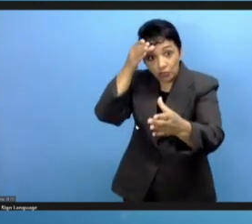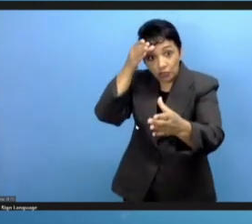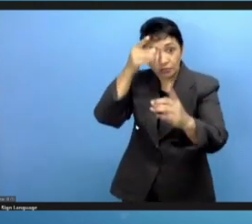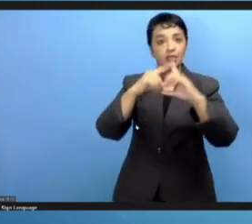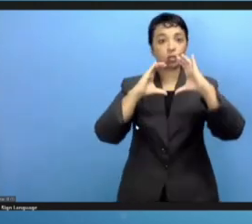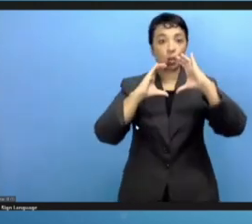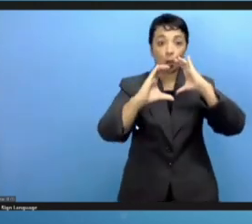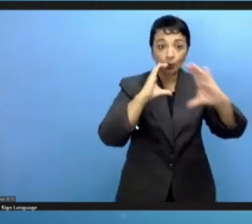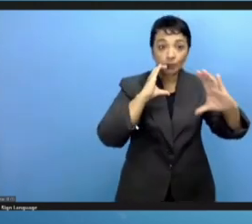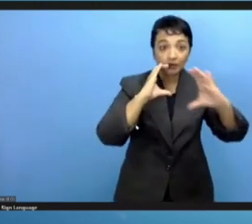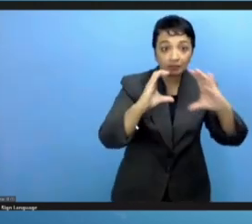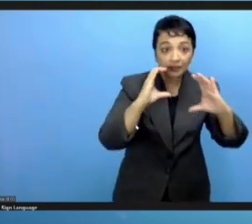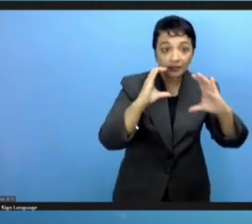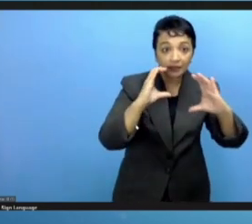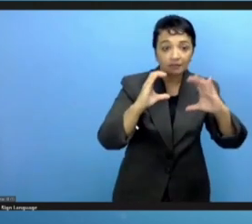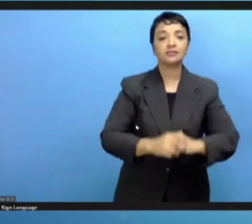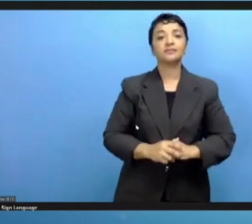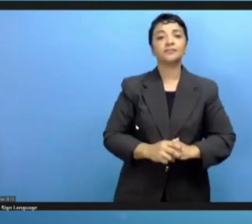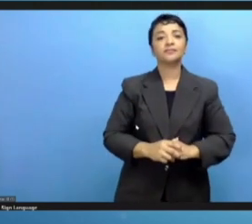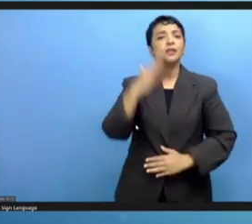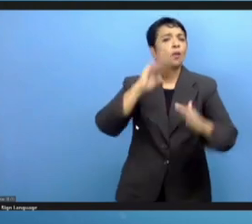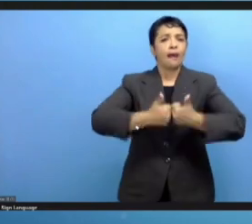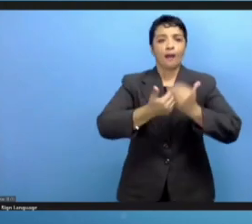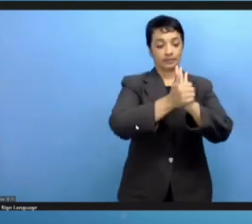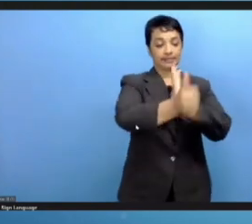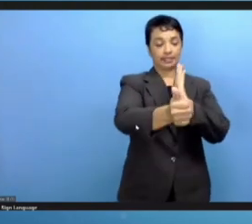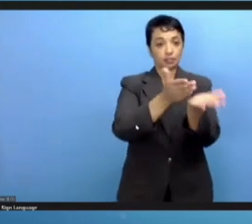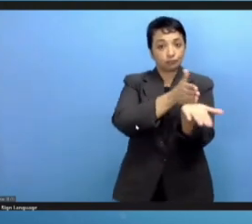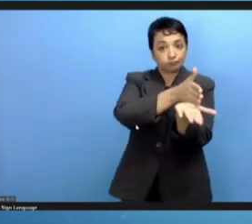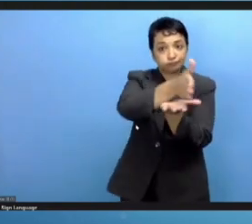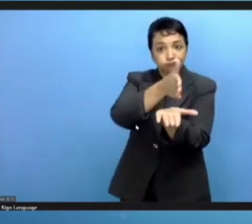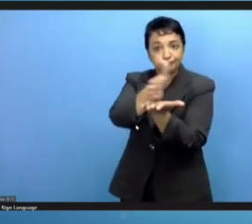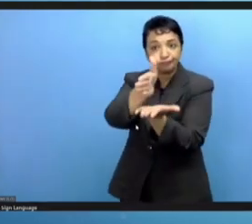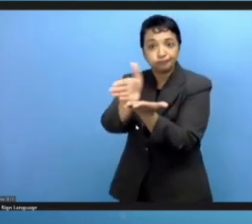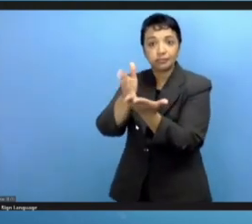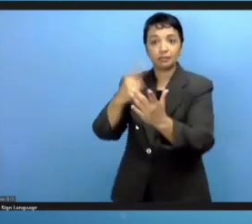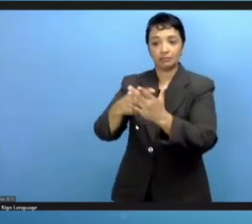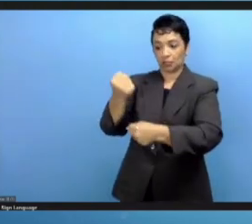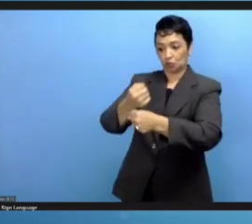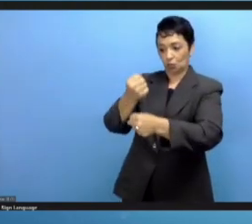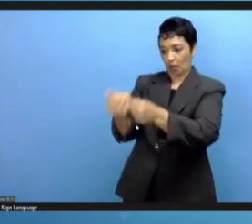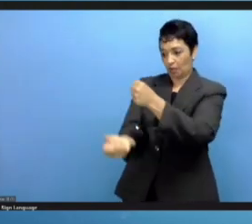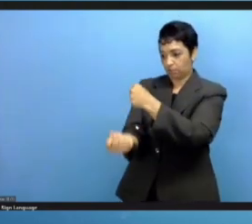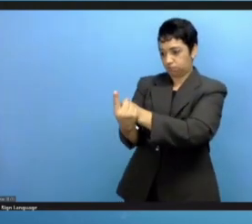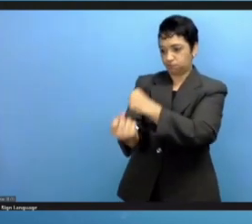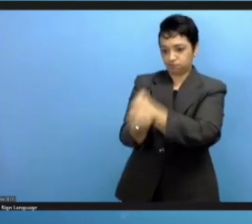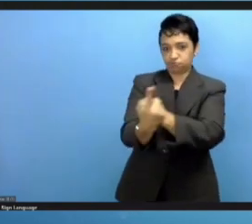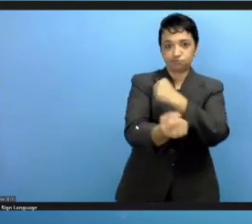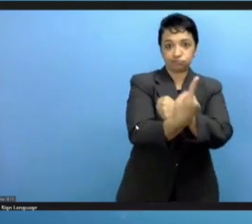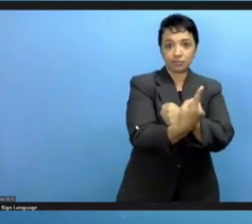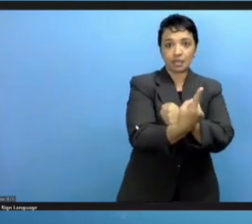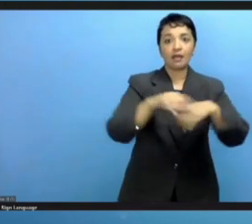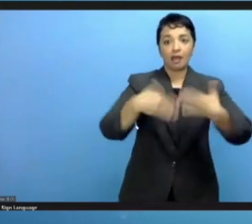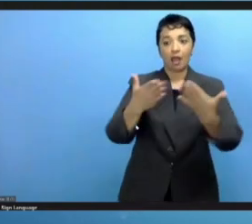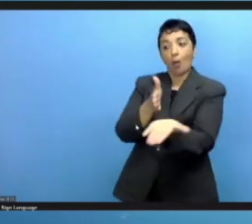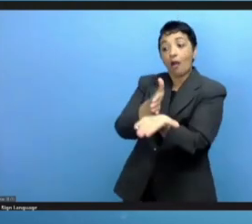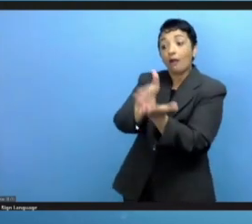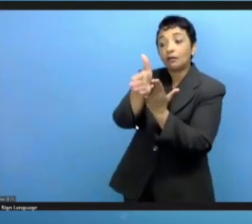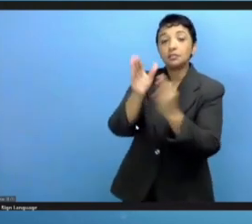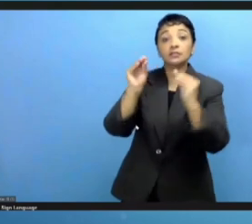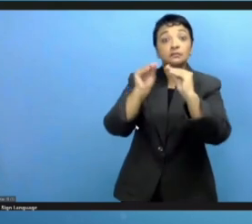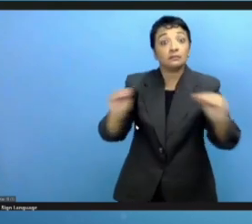entrepreneurship skills and new employment opportunities, healthcare access and education are a few